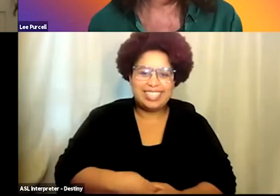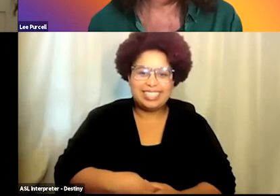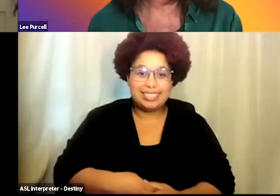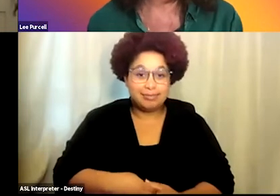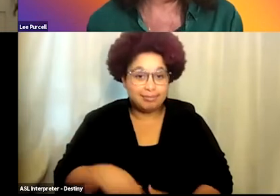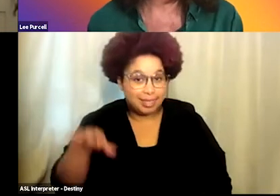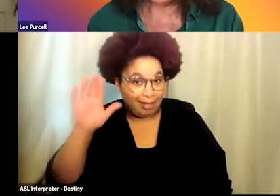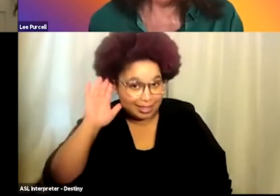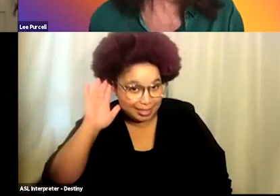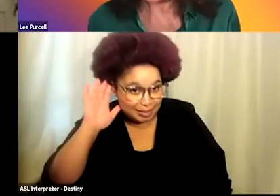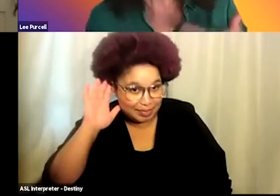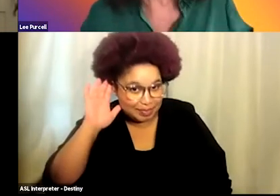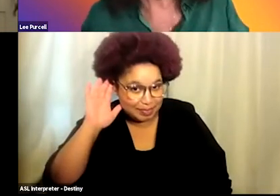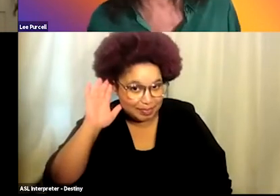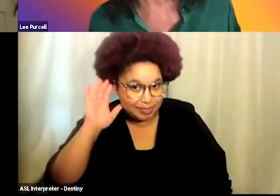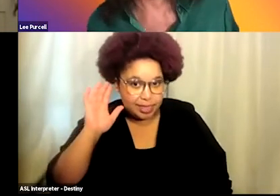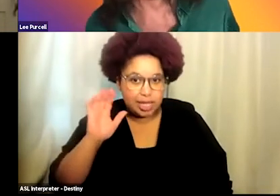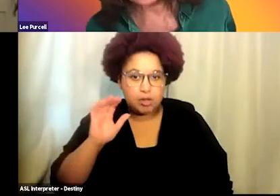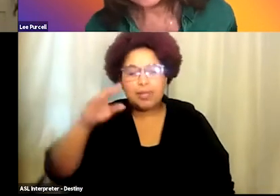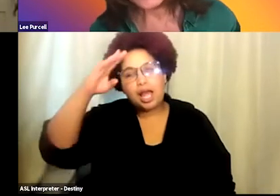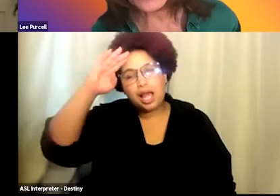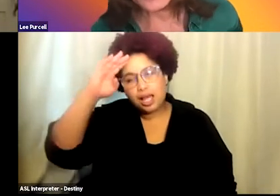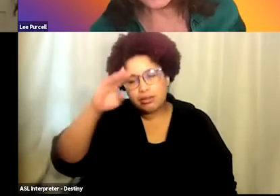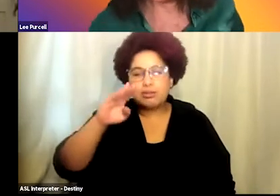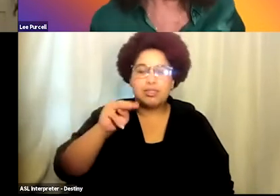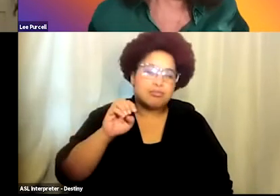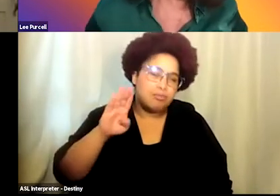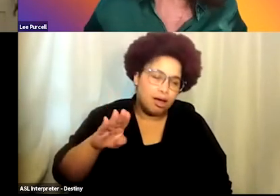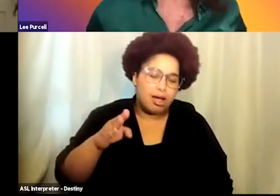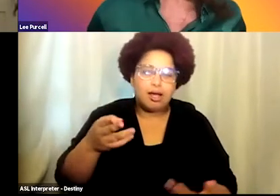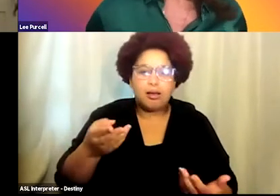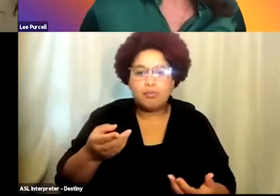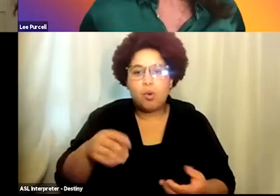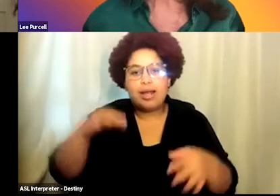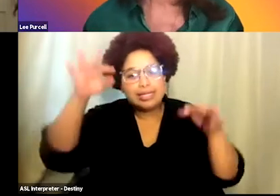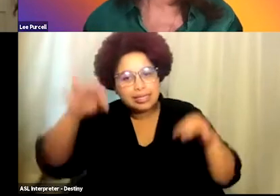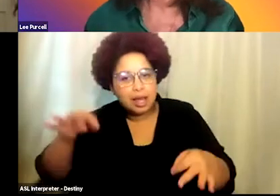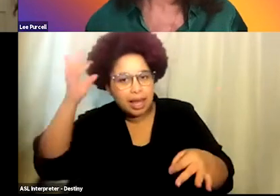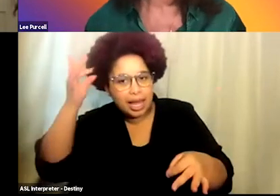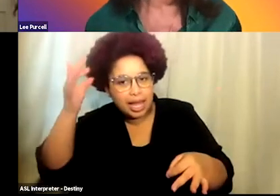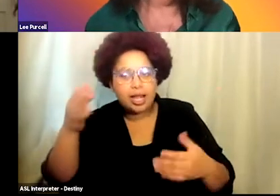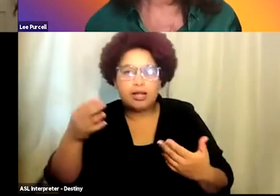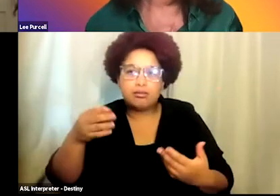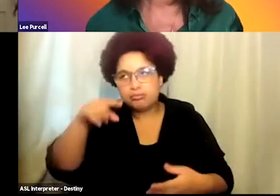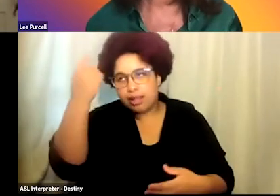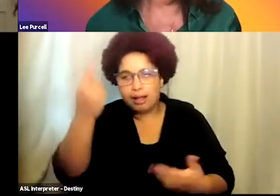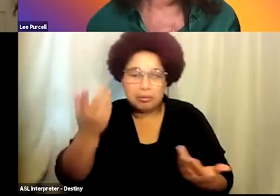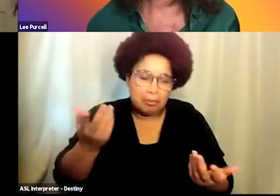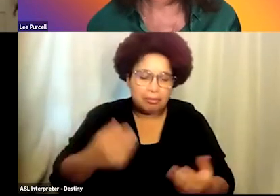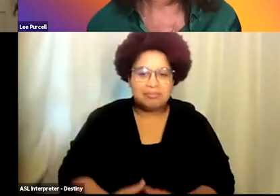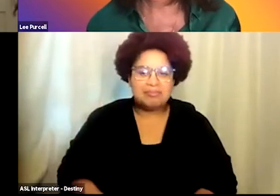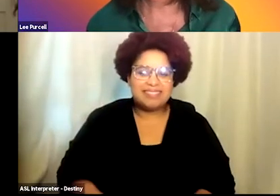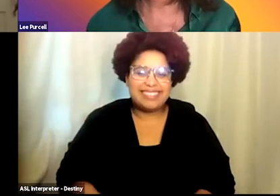out there? It would be an Irish mob, obviously, you know, but or I could dye my hair black. But yeah.